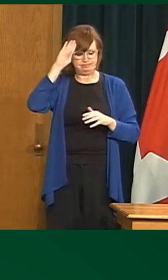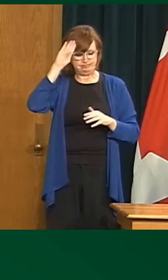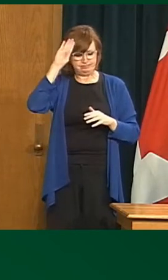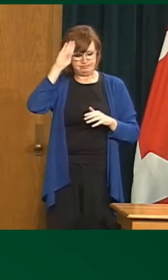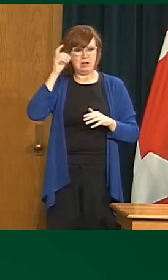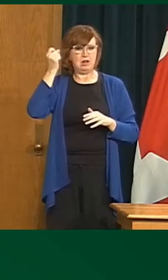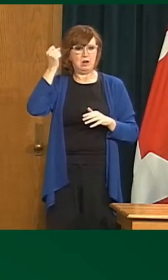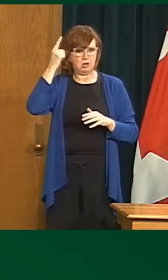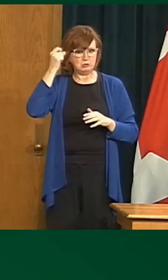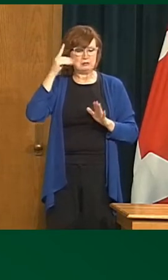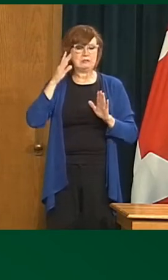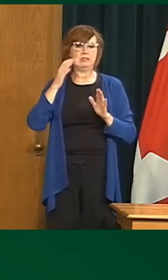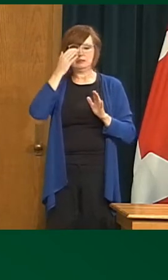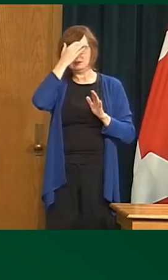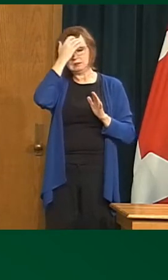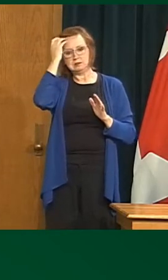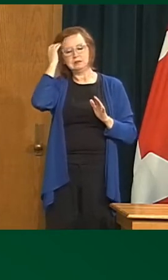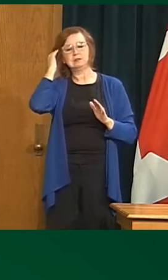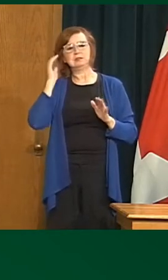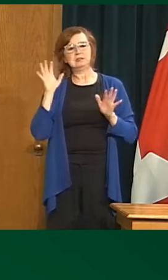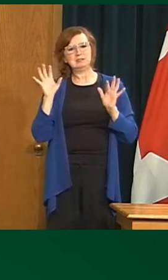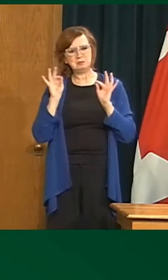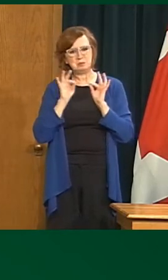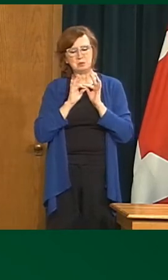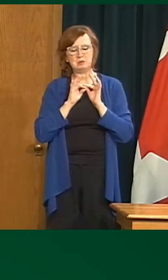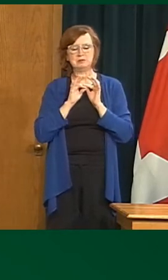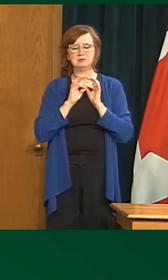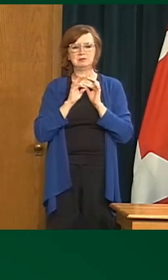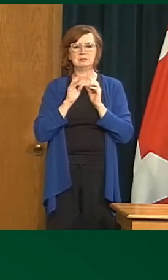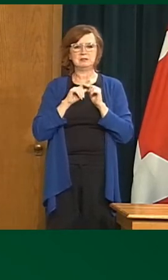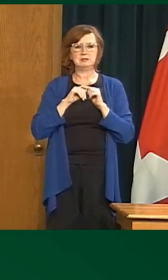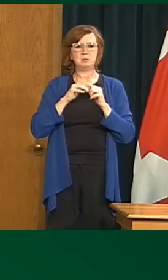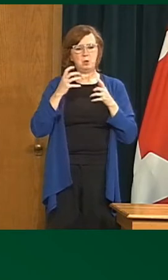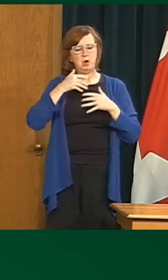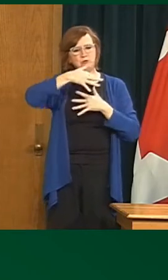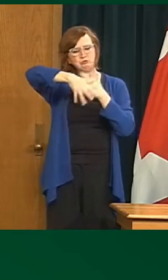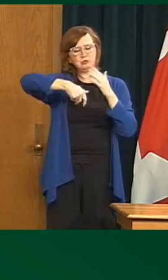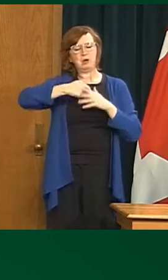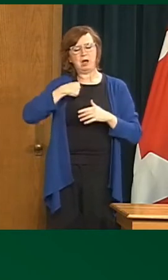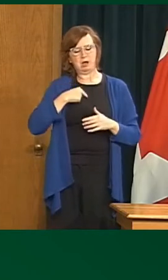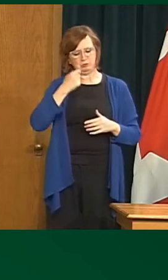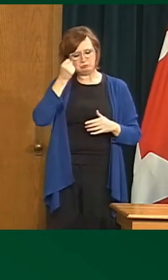our social interactions, even though we are going to be maintaining physical distancing as we go out and about